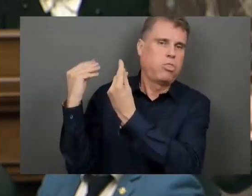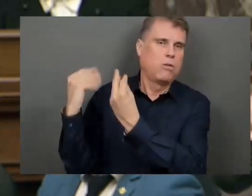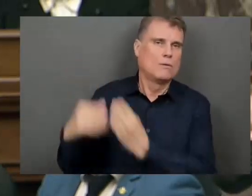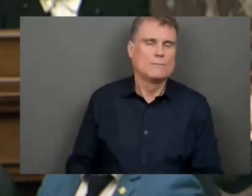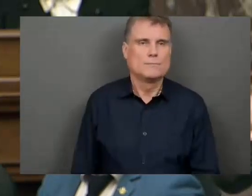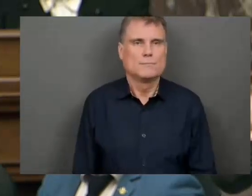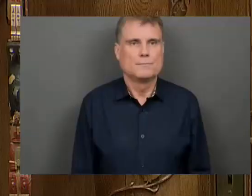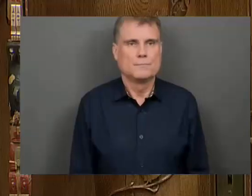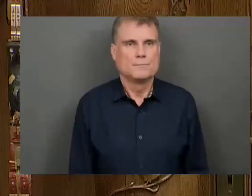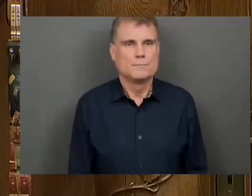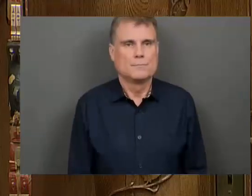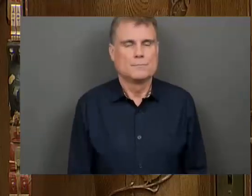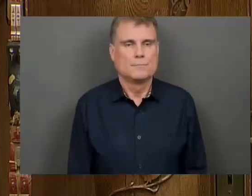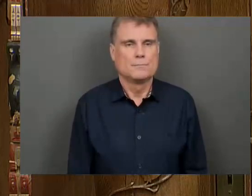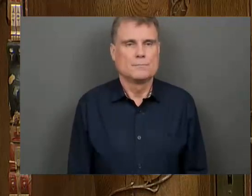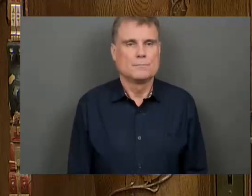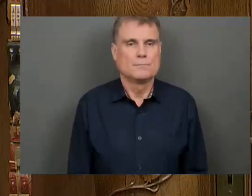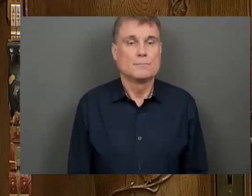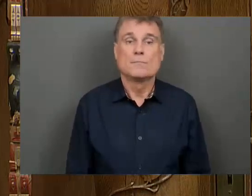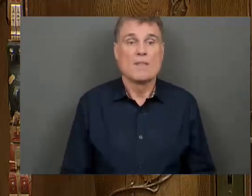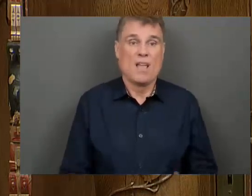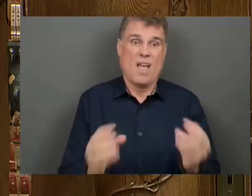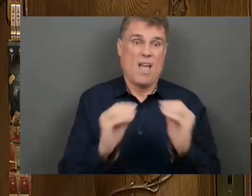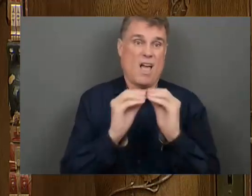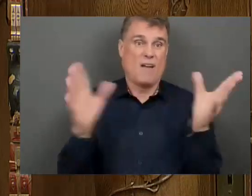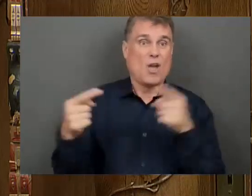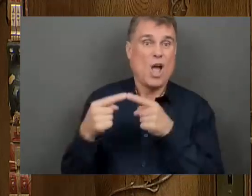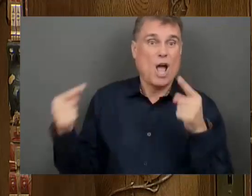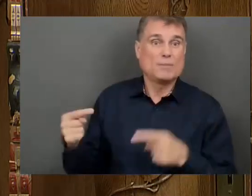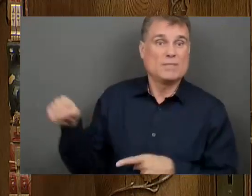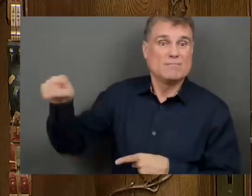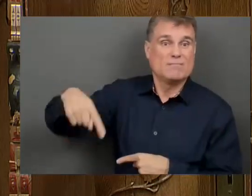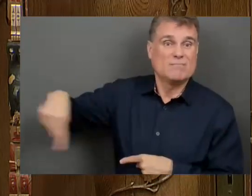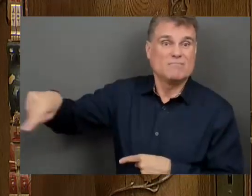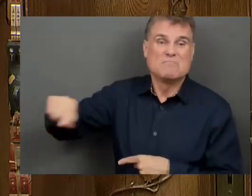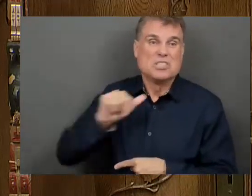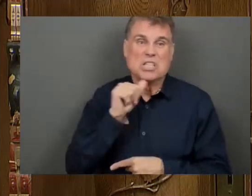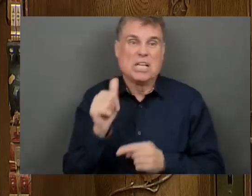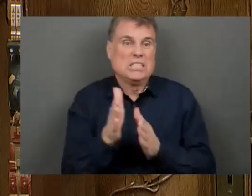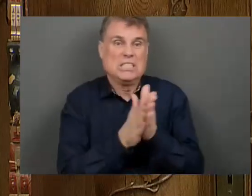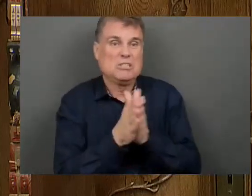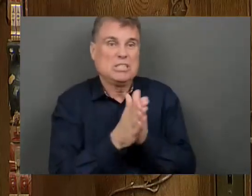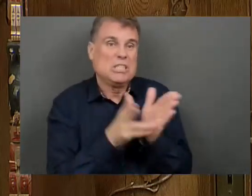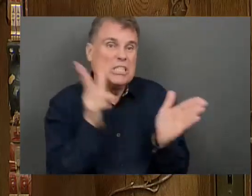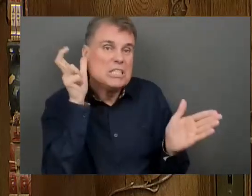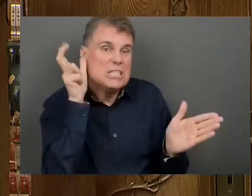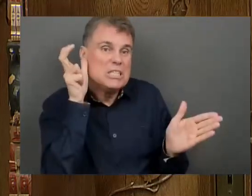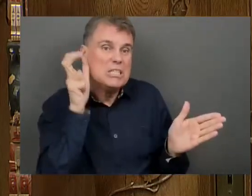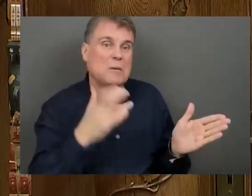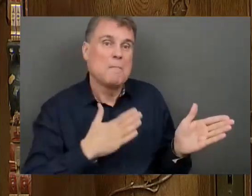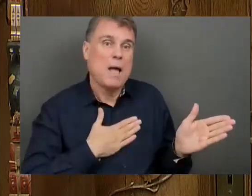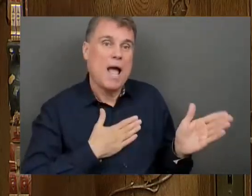Obviously, the opposition is not interested in listening answers, so let's end the question period. Bell ends the question period.